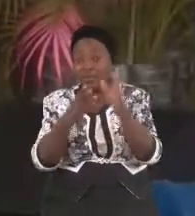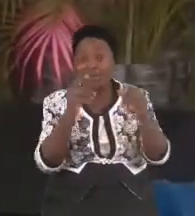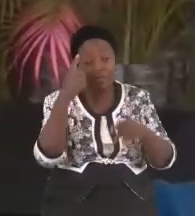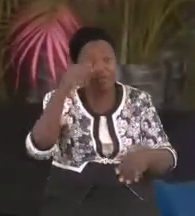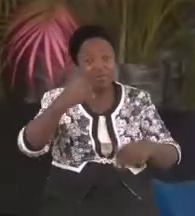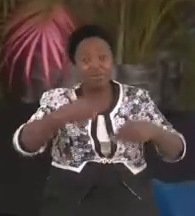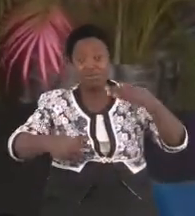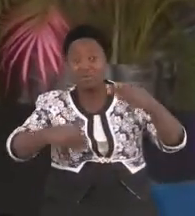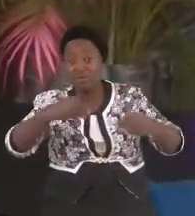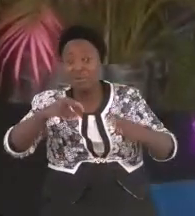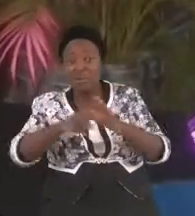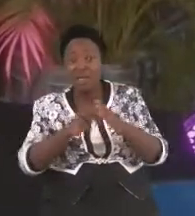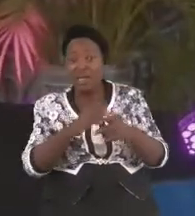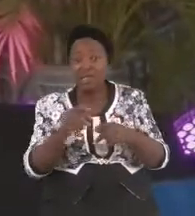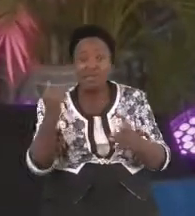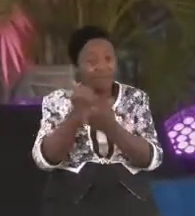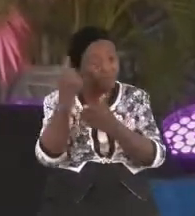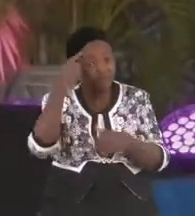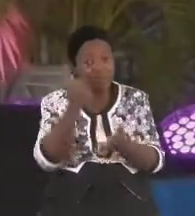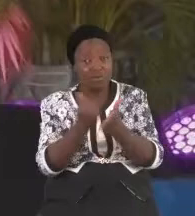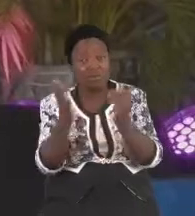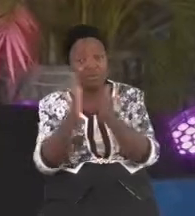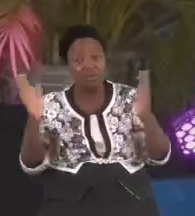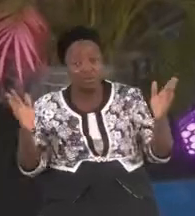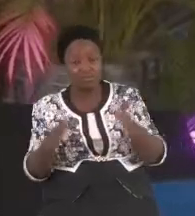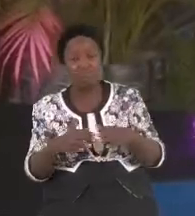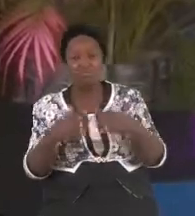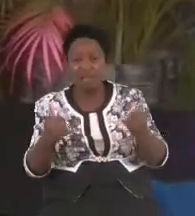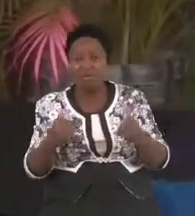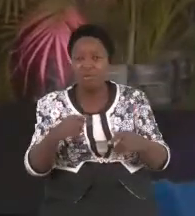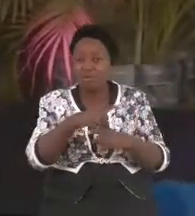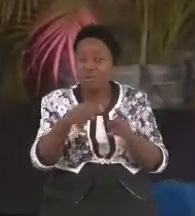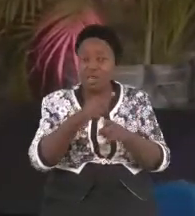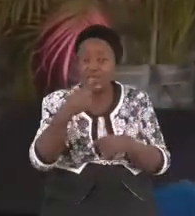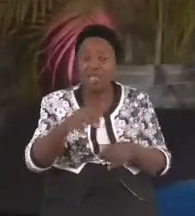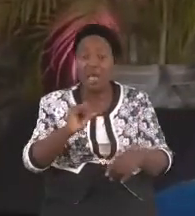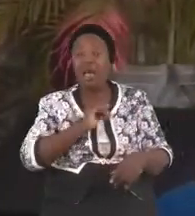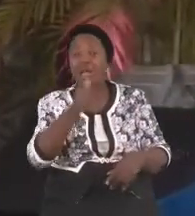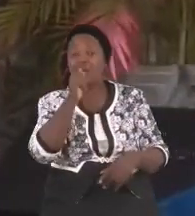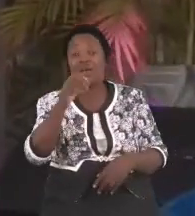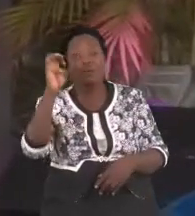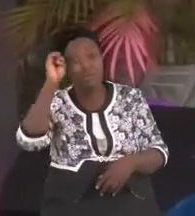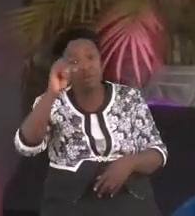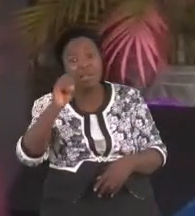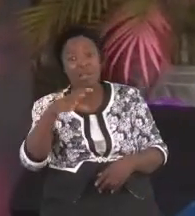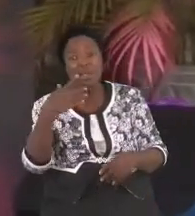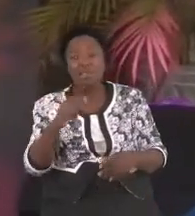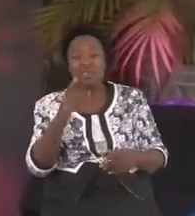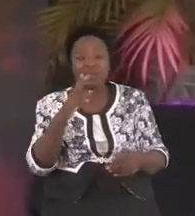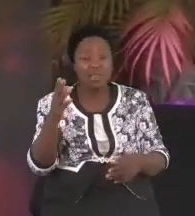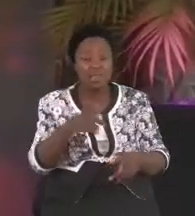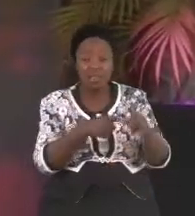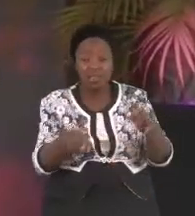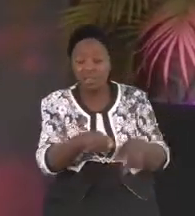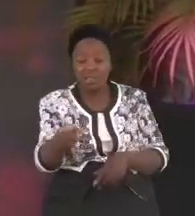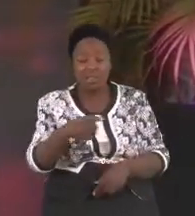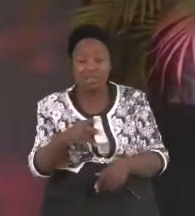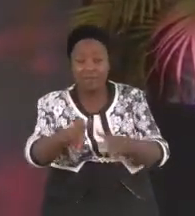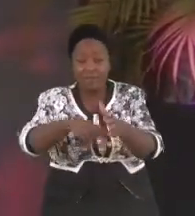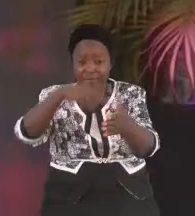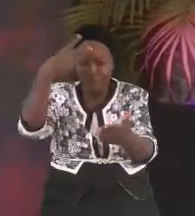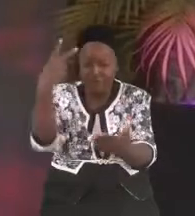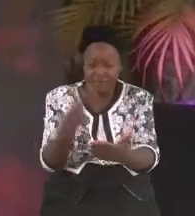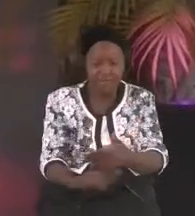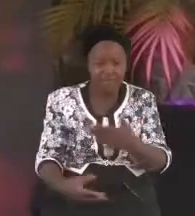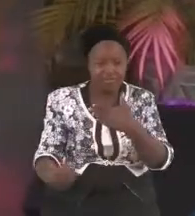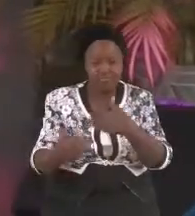and for crucifixion, already when he said, I am he, they fell backwards and they fell